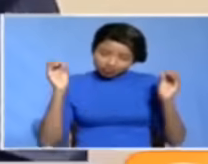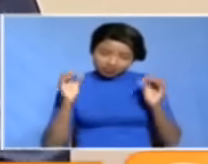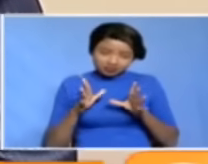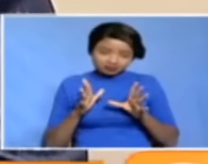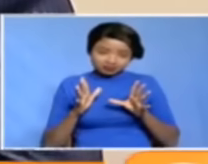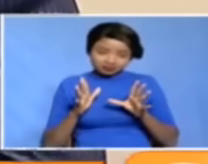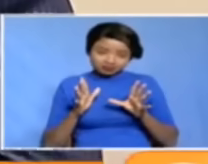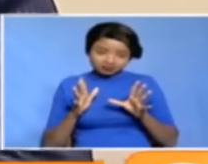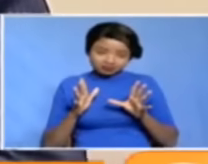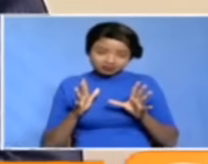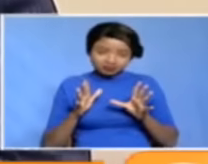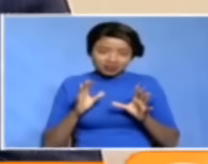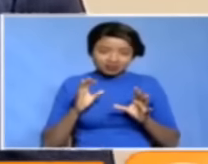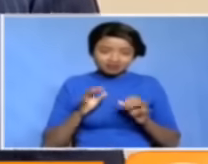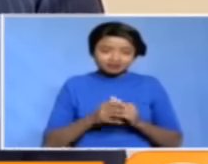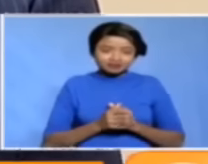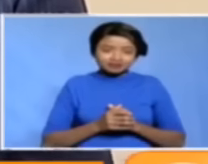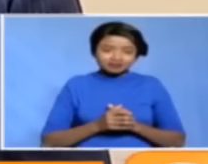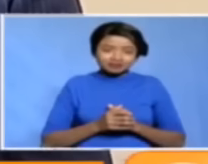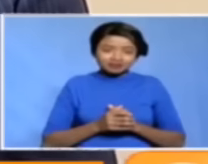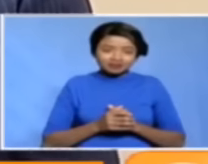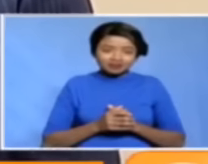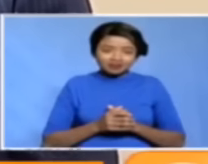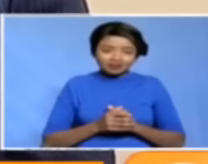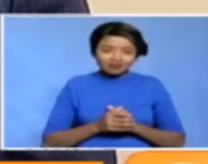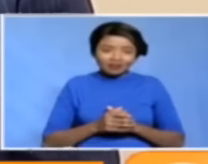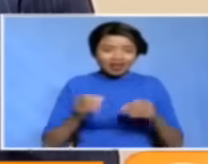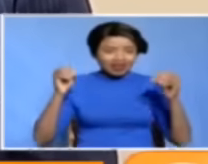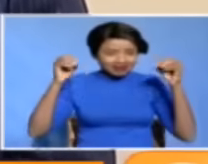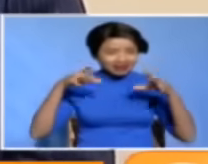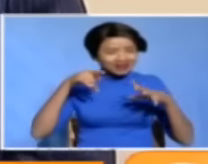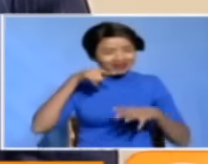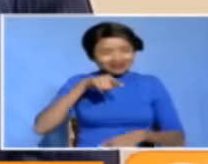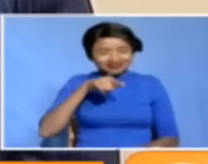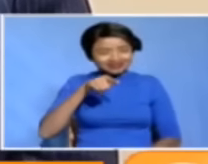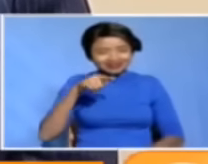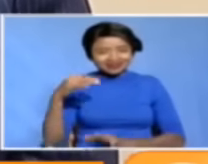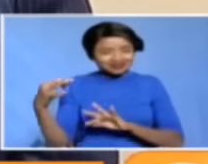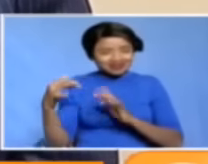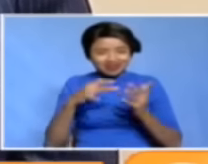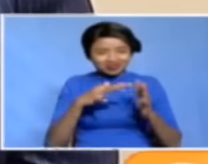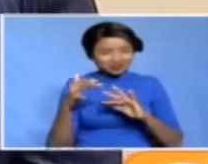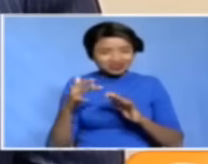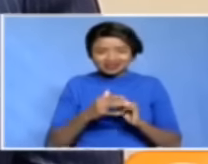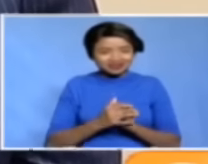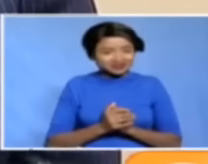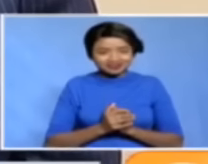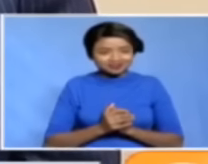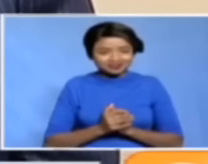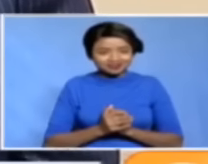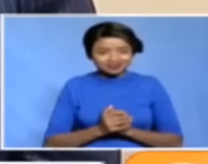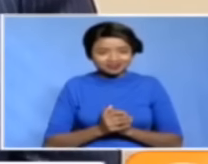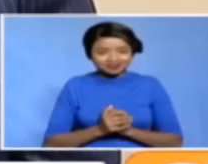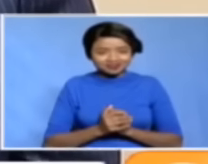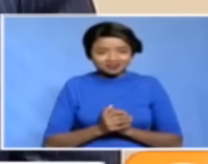that that's a pedestrian argument. The deputy